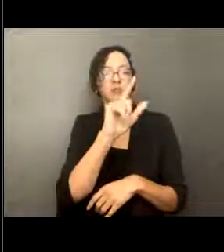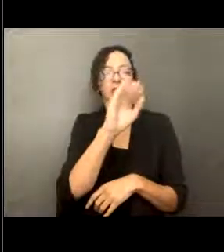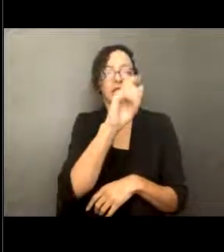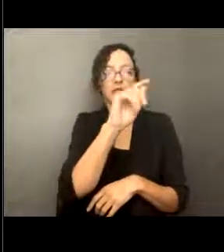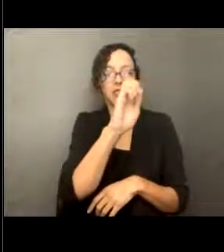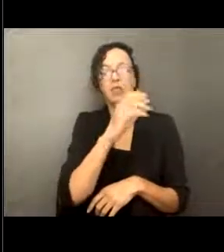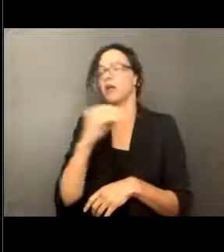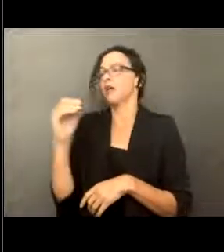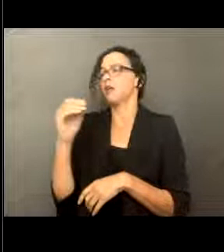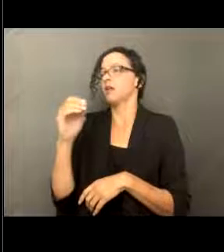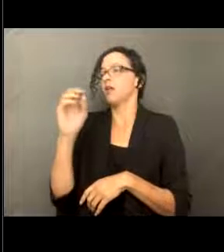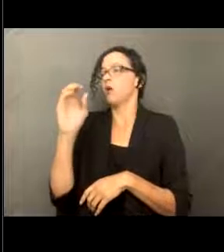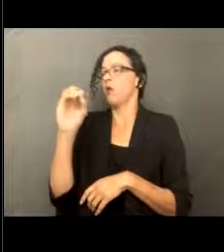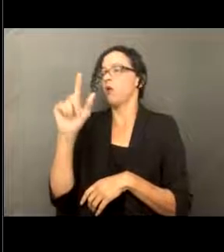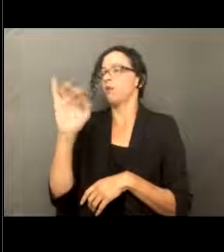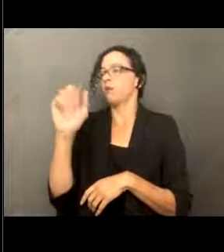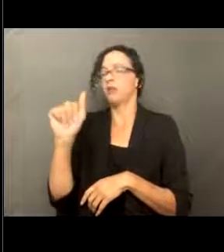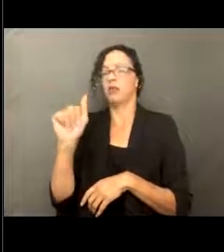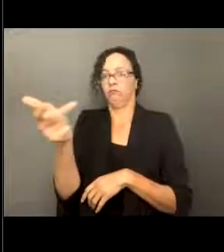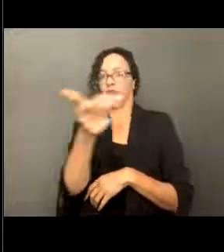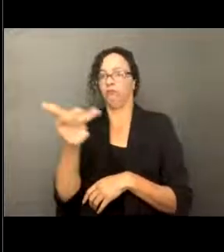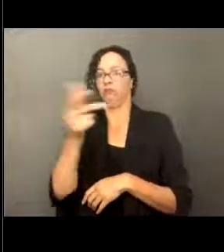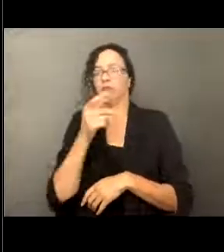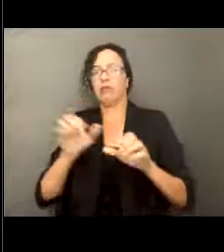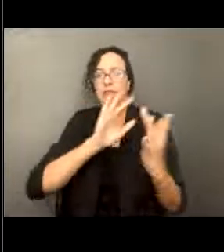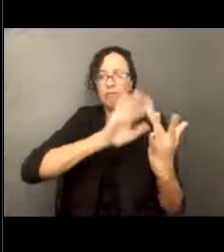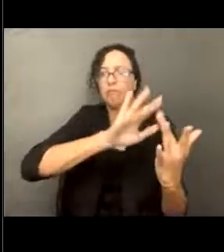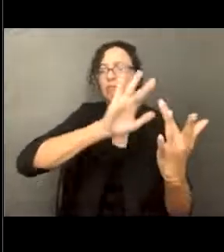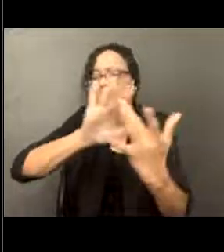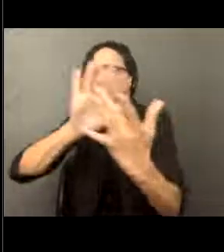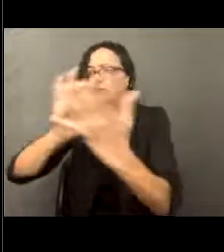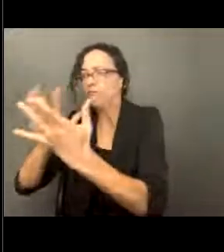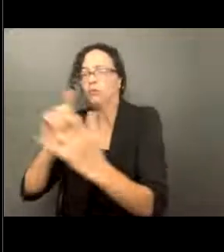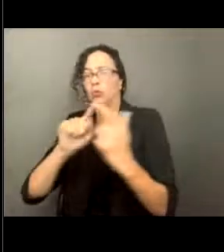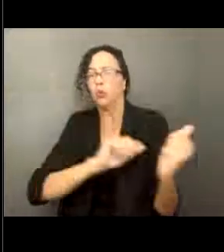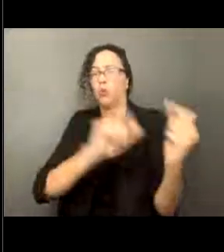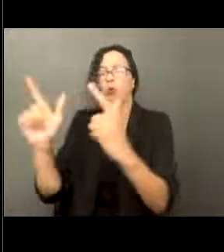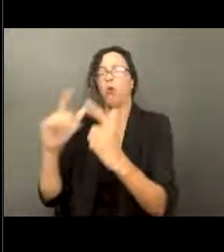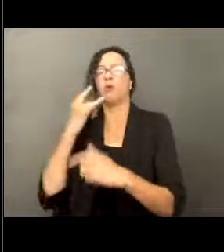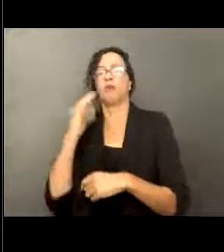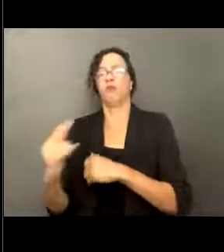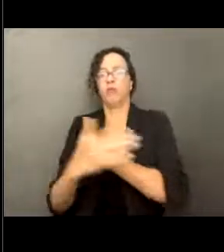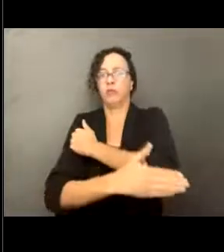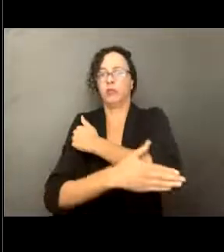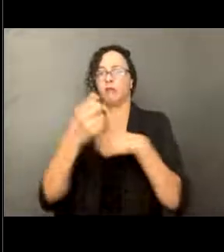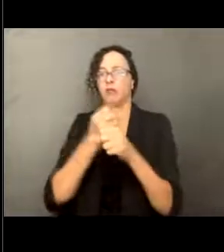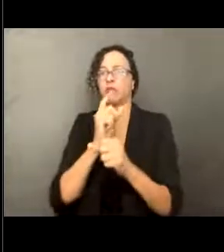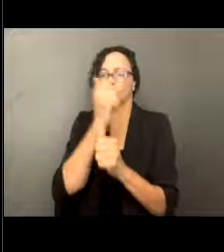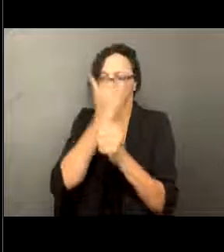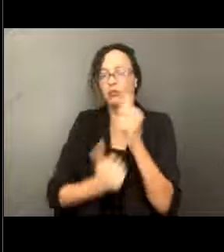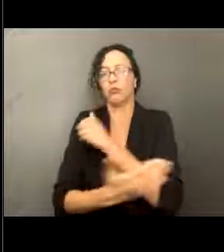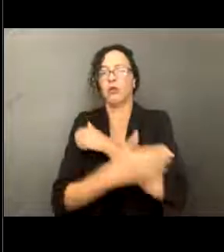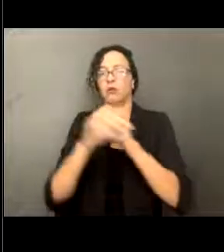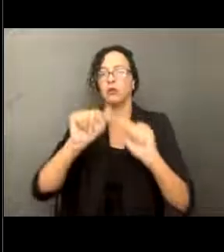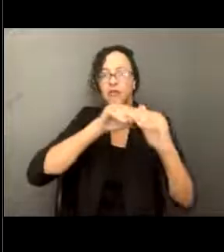extensive outreach to all of California's cities and counties to make sure each one can successfully access these funds.